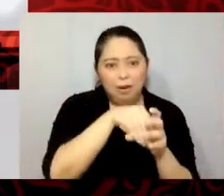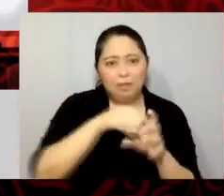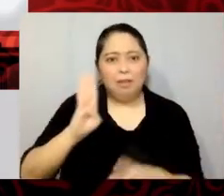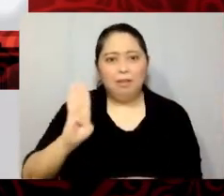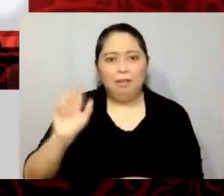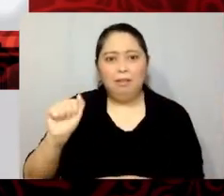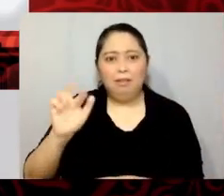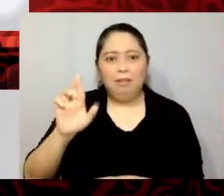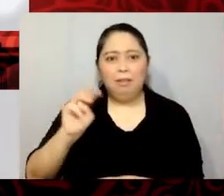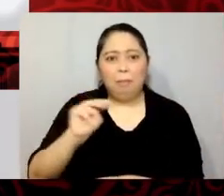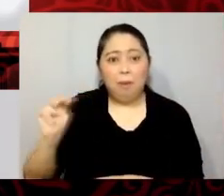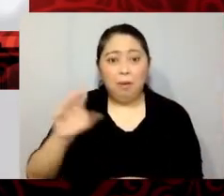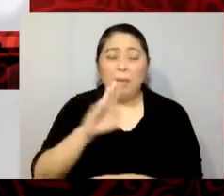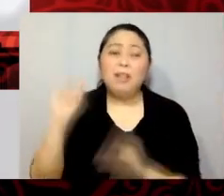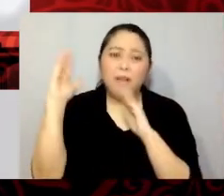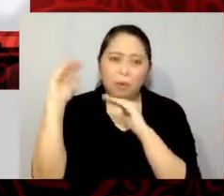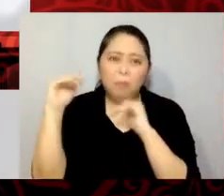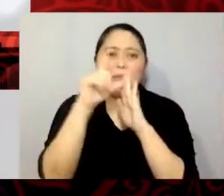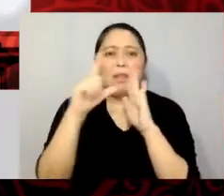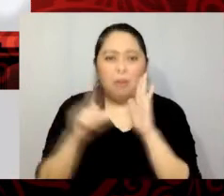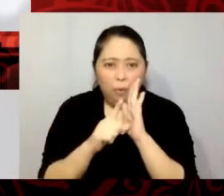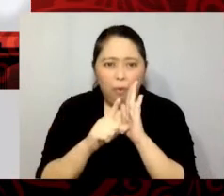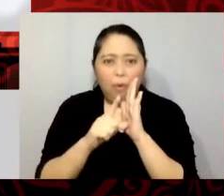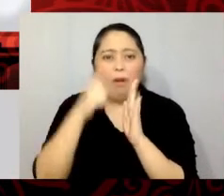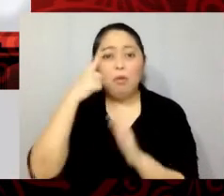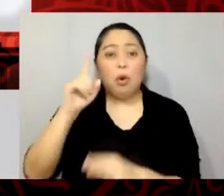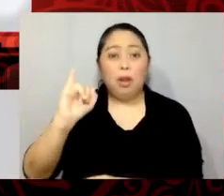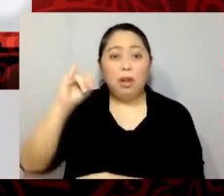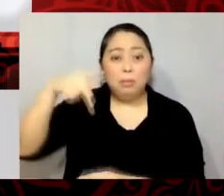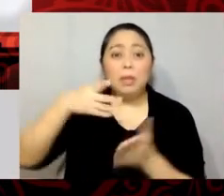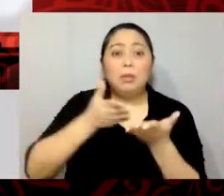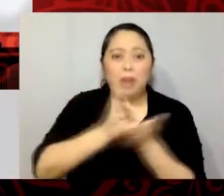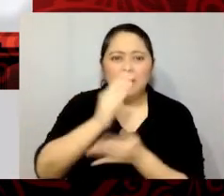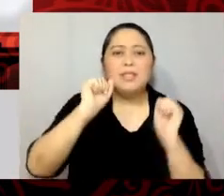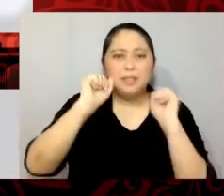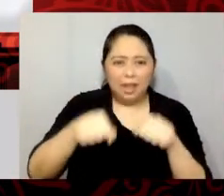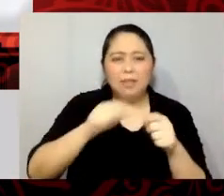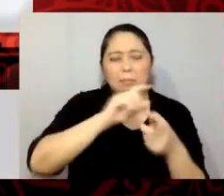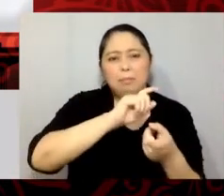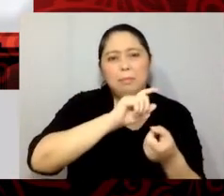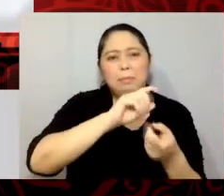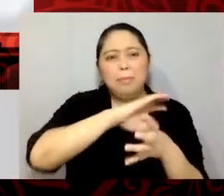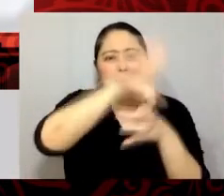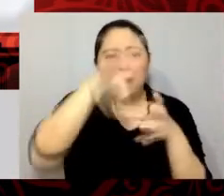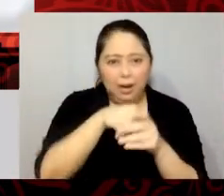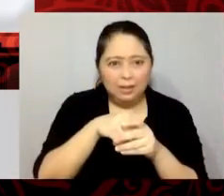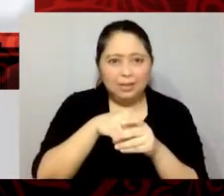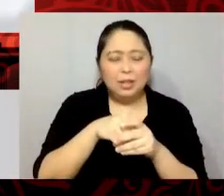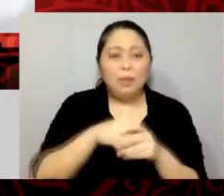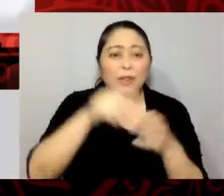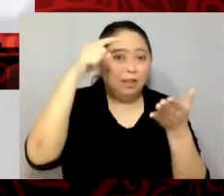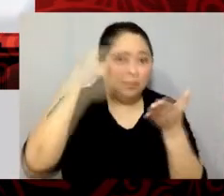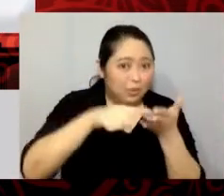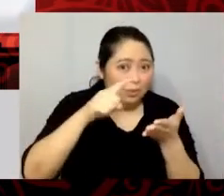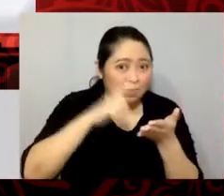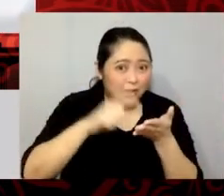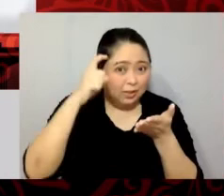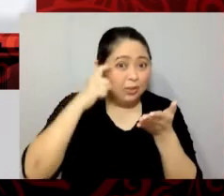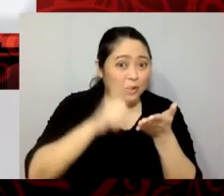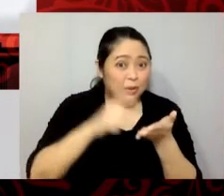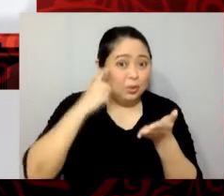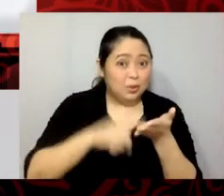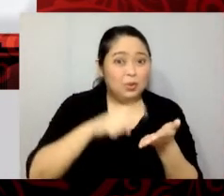hoping that the law is also implemented or set for implementation in the transition process. Ernesto is also hoping for